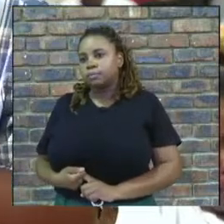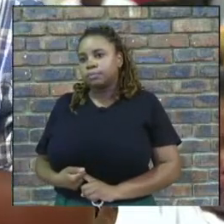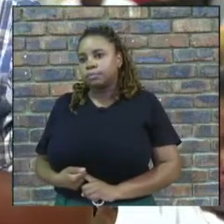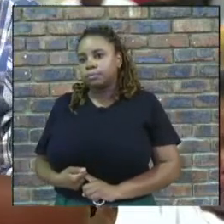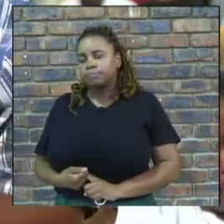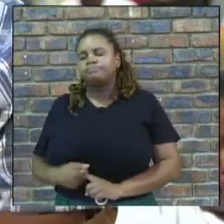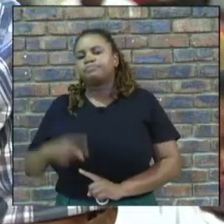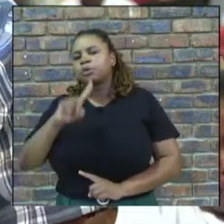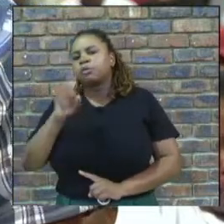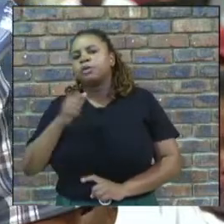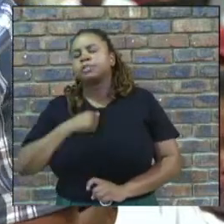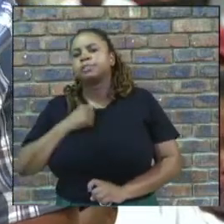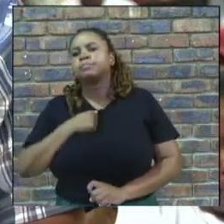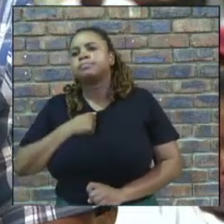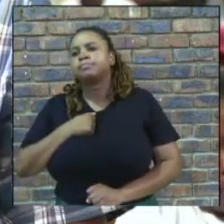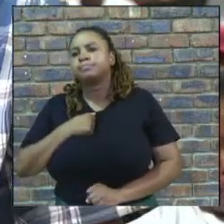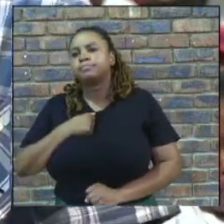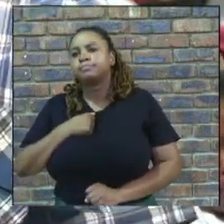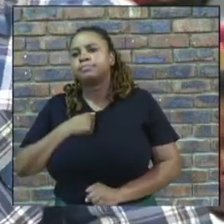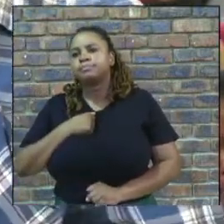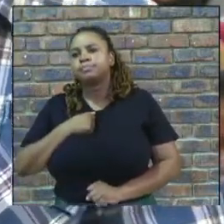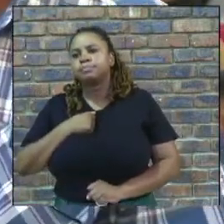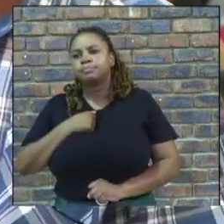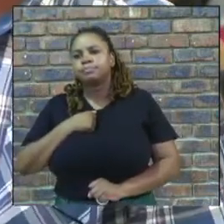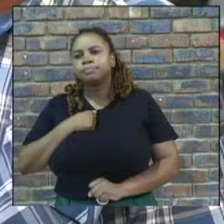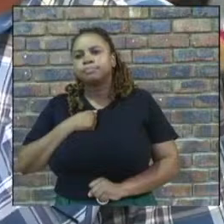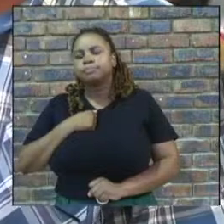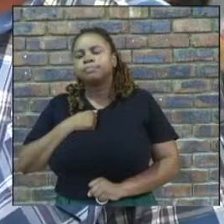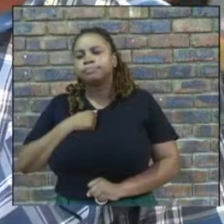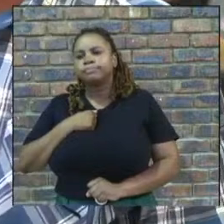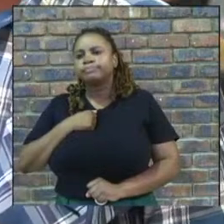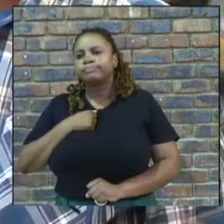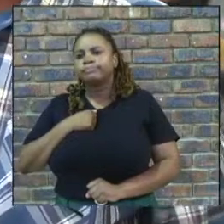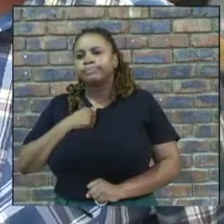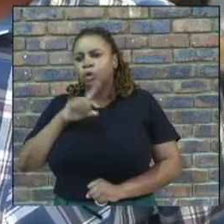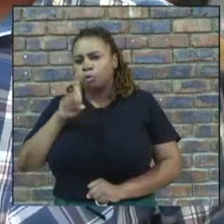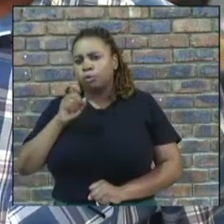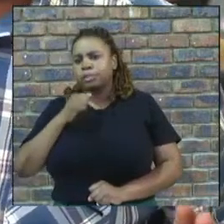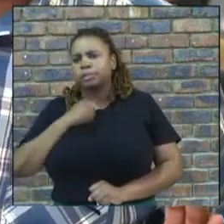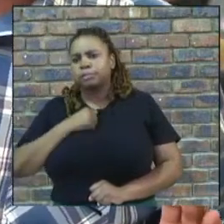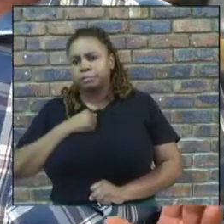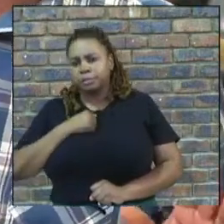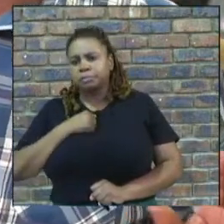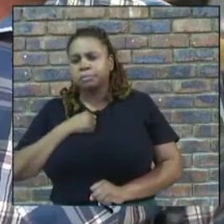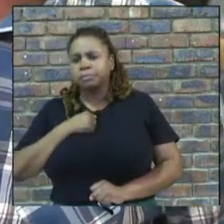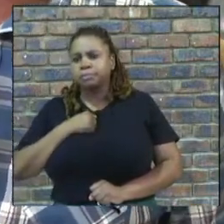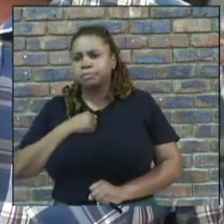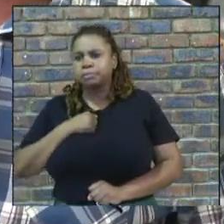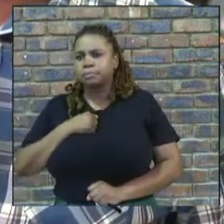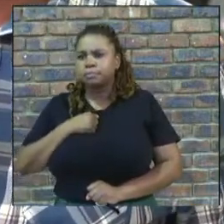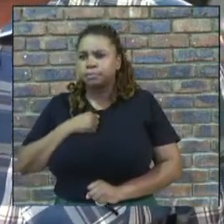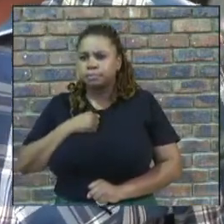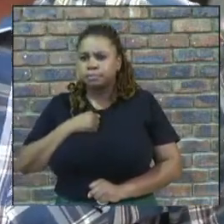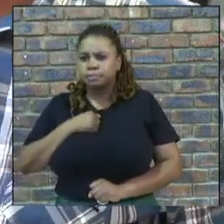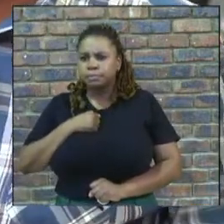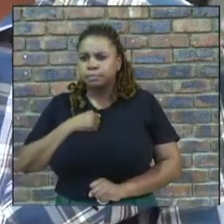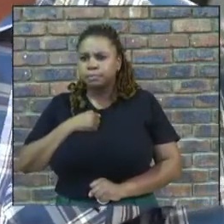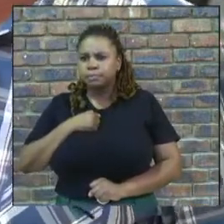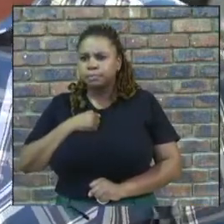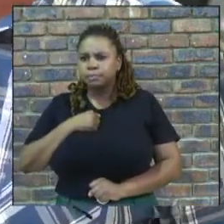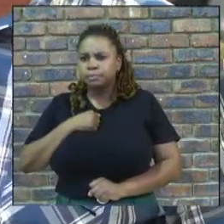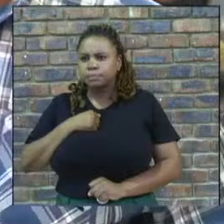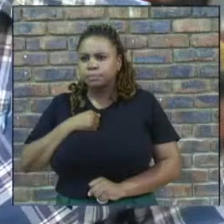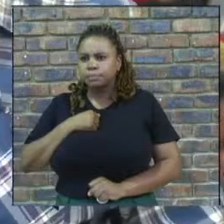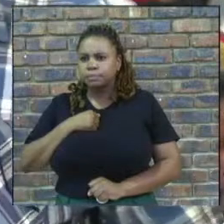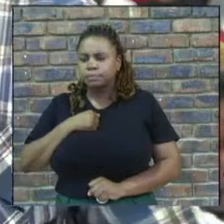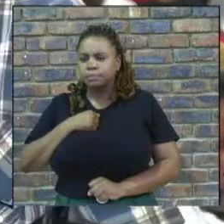Putisho ya ka nna ke e latelang ya mathomo ke ye ke tlo belelang yona ya bobedi